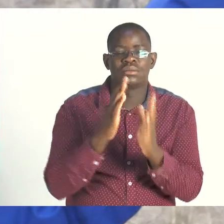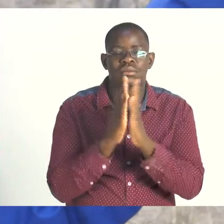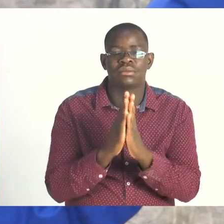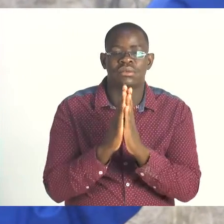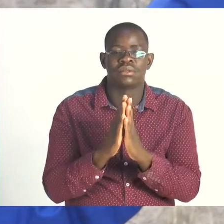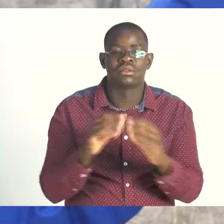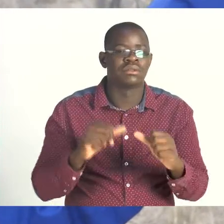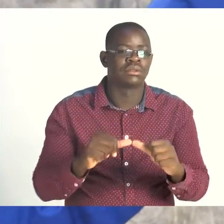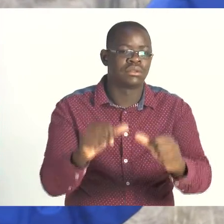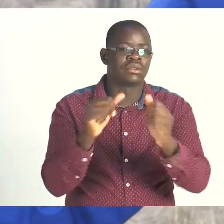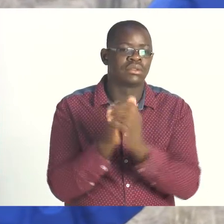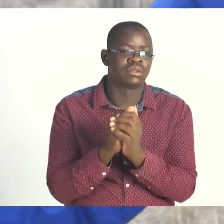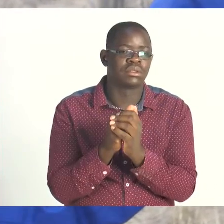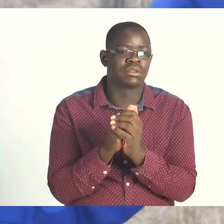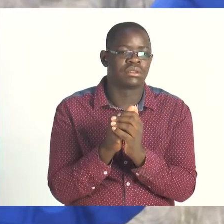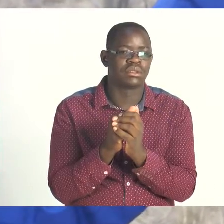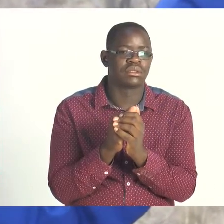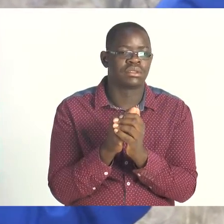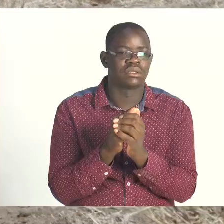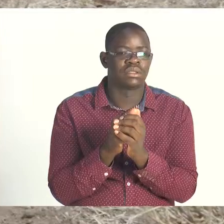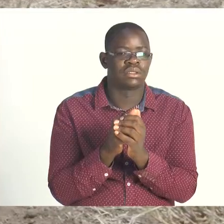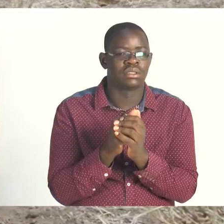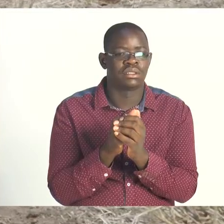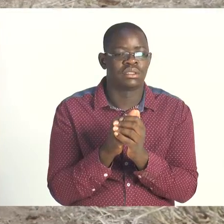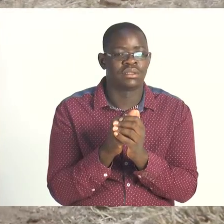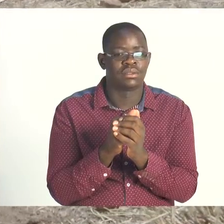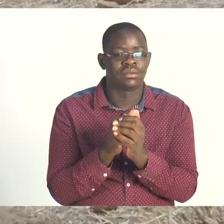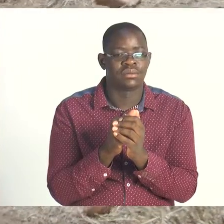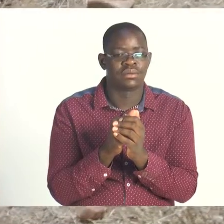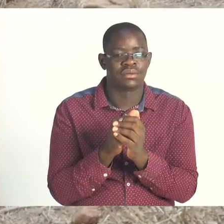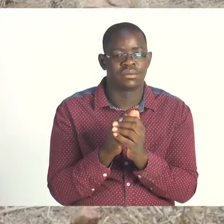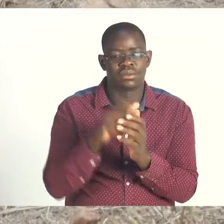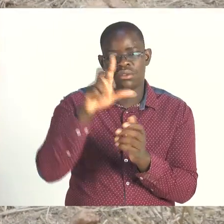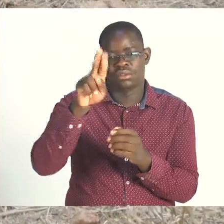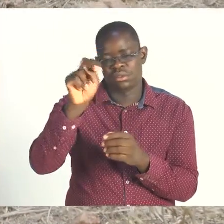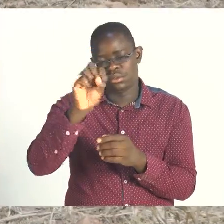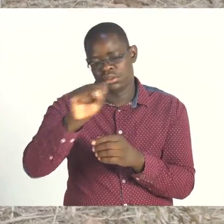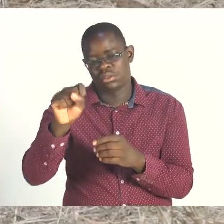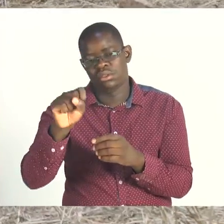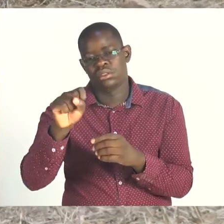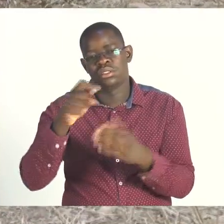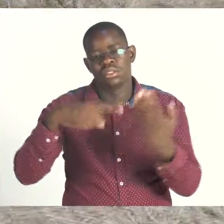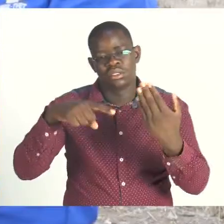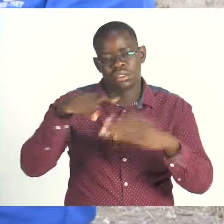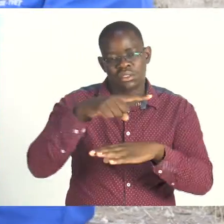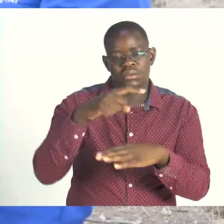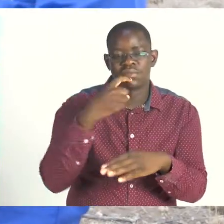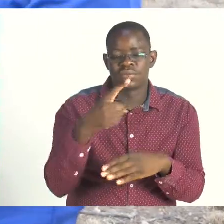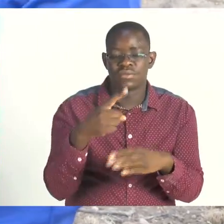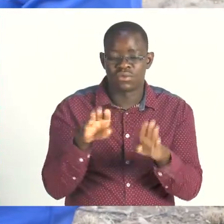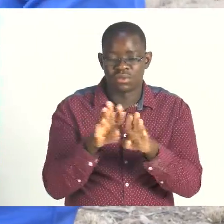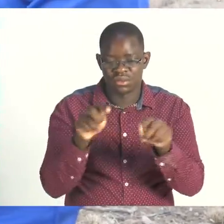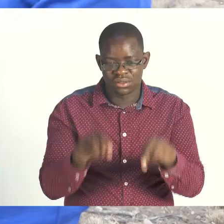ahead. I can take the punch. I mean, I've been taking it all year. Linus, extensive grazing as you are doing